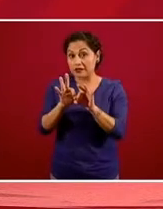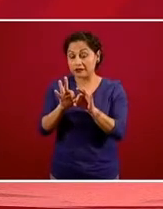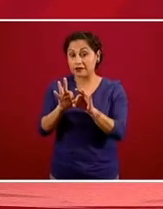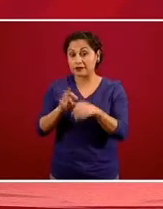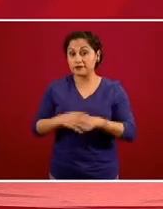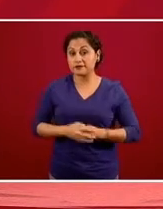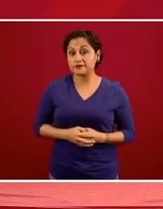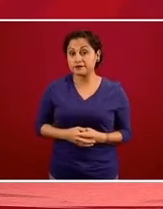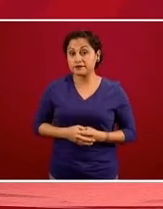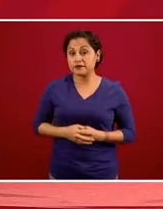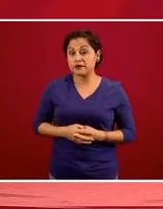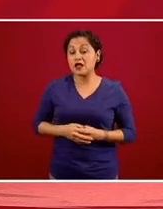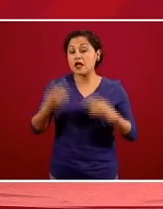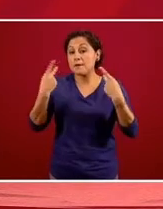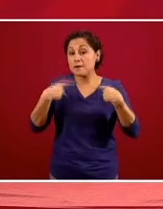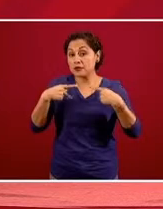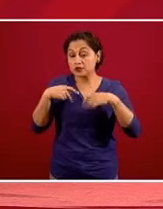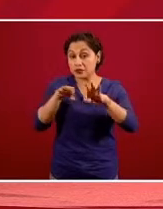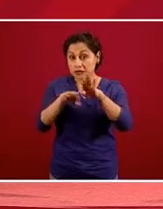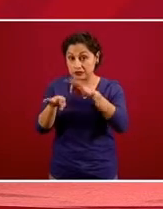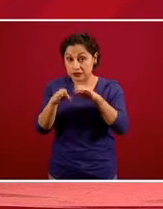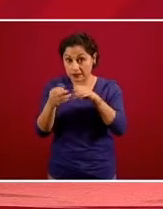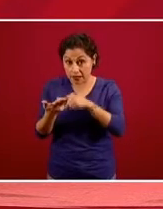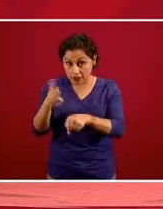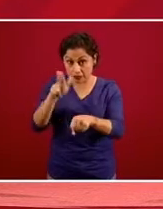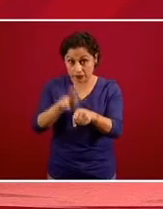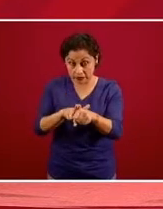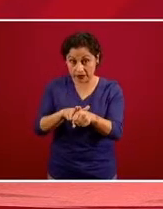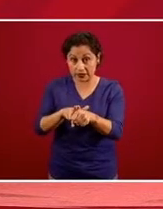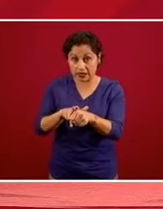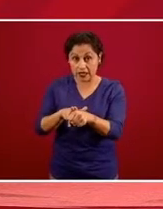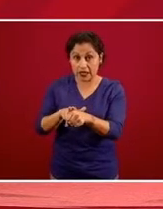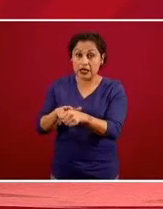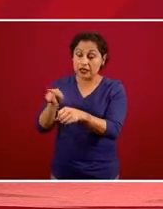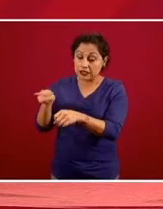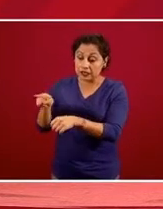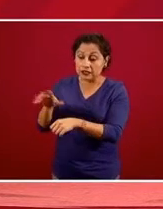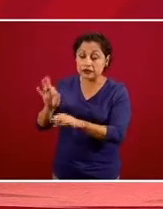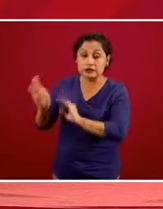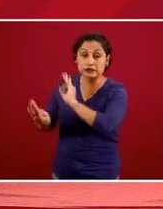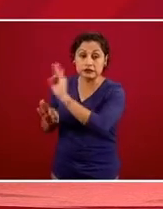equipment. It is very important to remember that